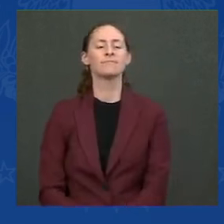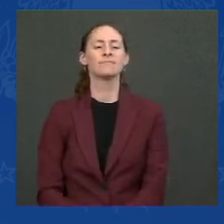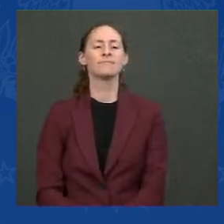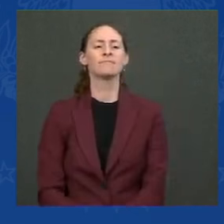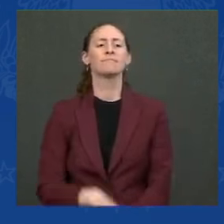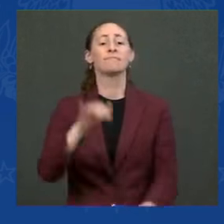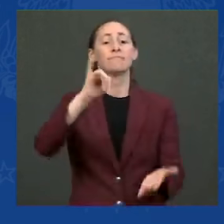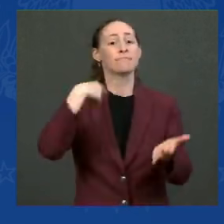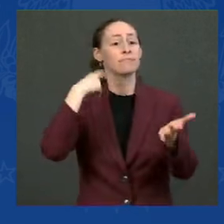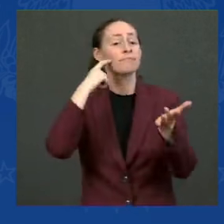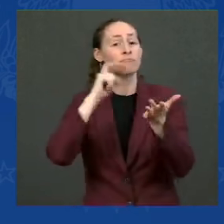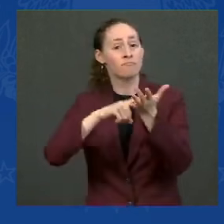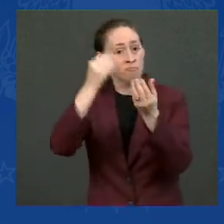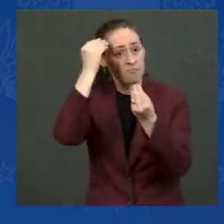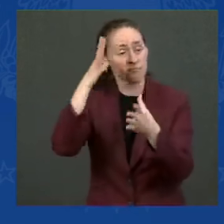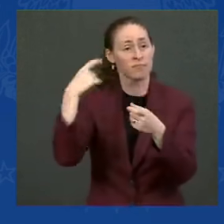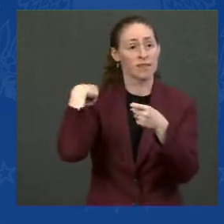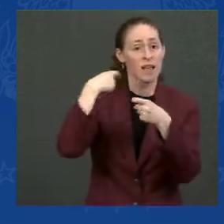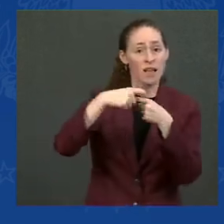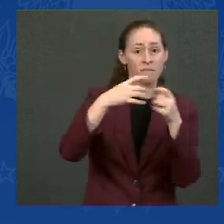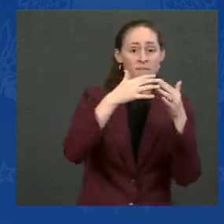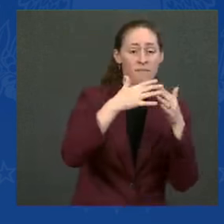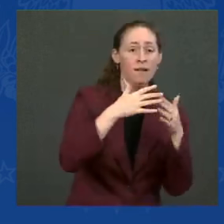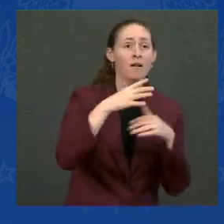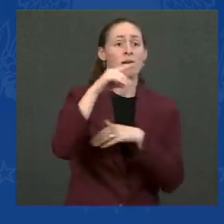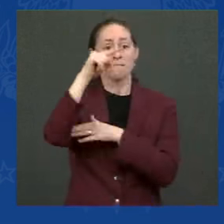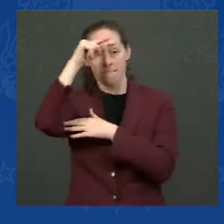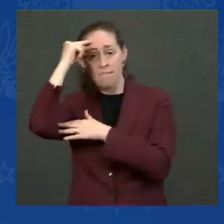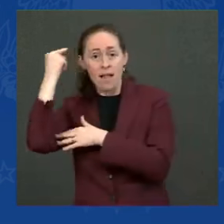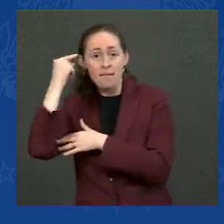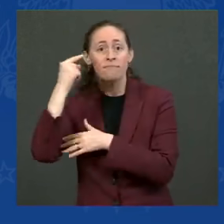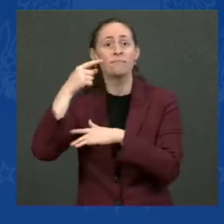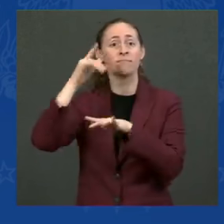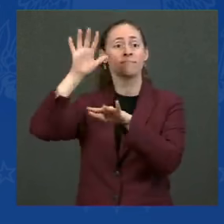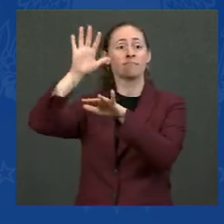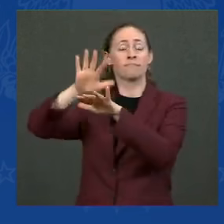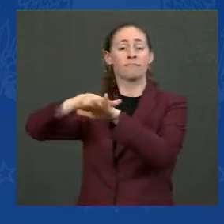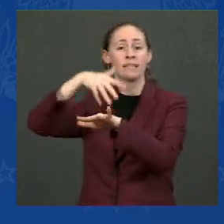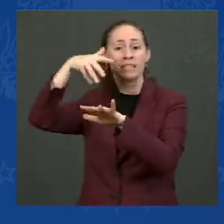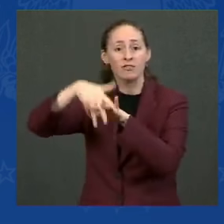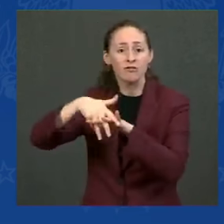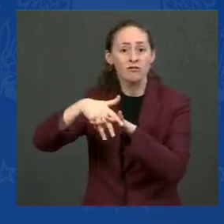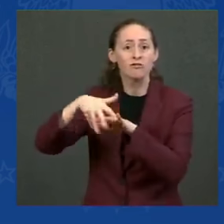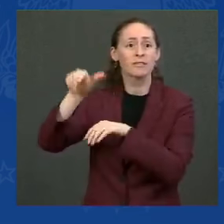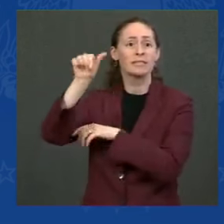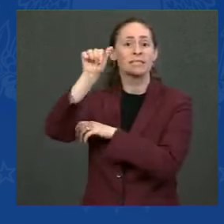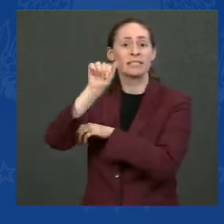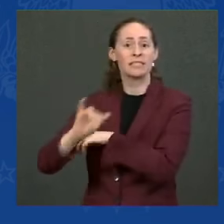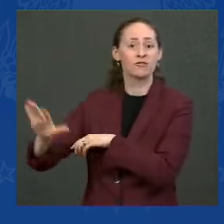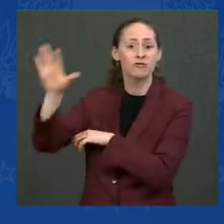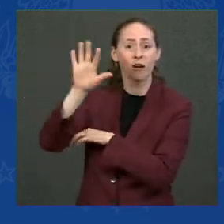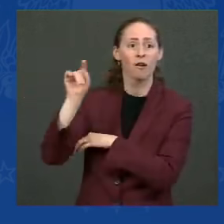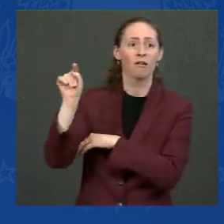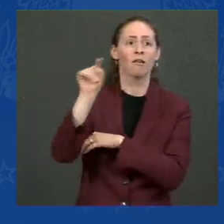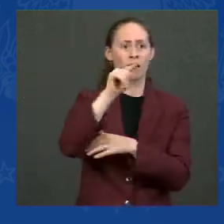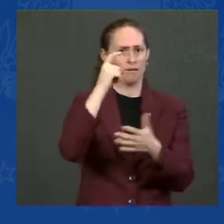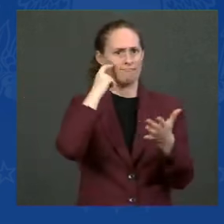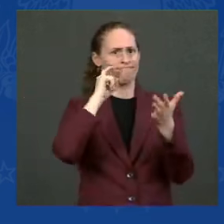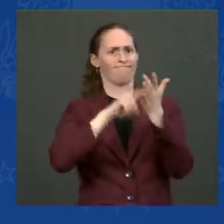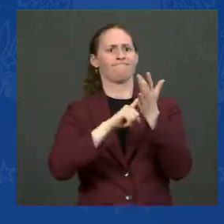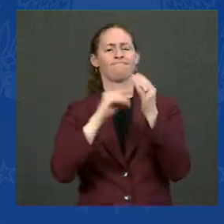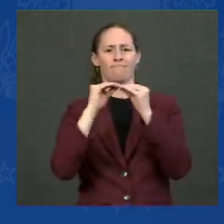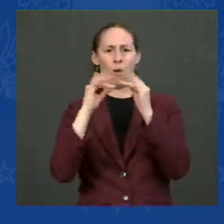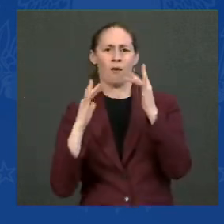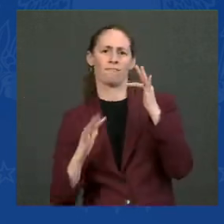Americans, Black Americans, Native Americans, and Asian Americans have now gotten vaccinated about the comparable rate as white Americans. That's not